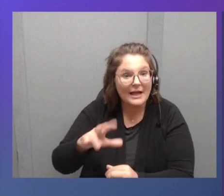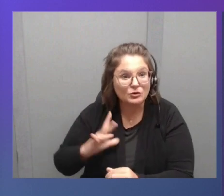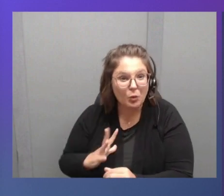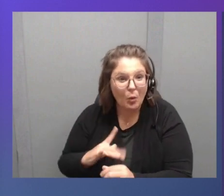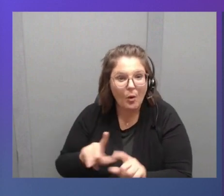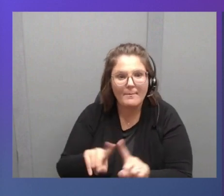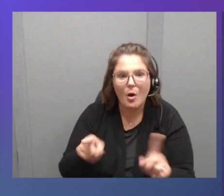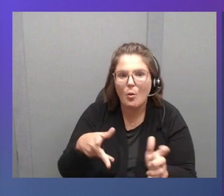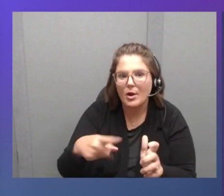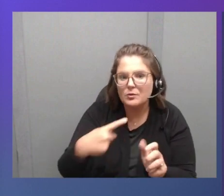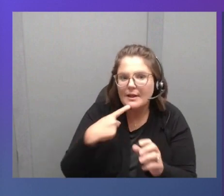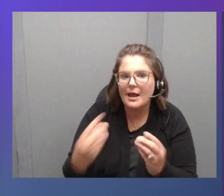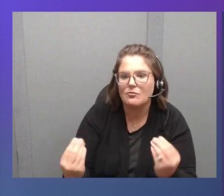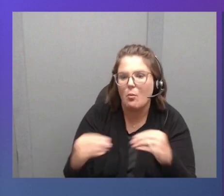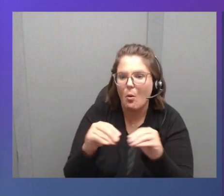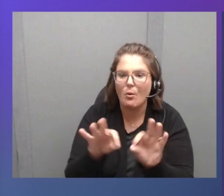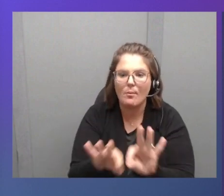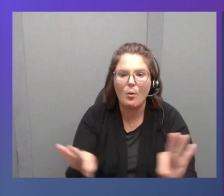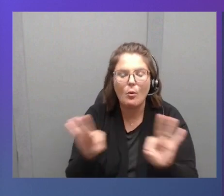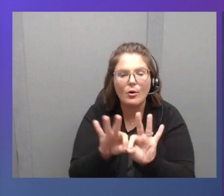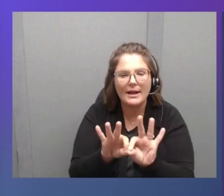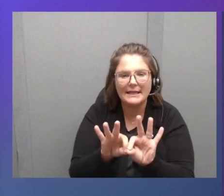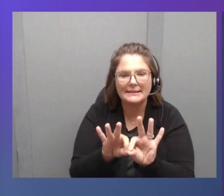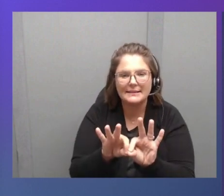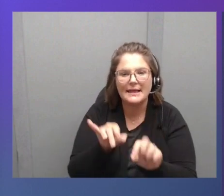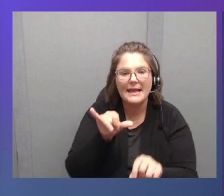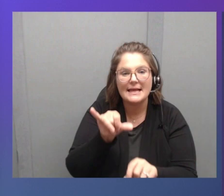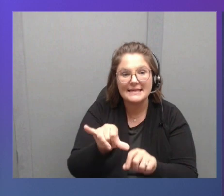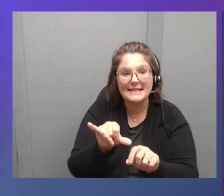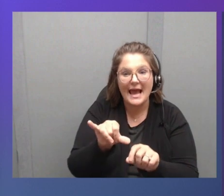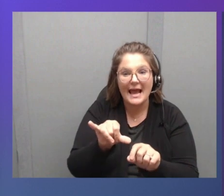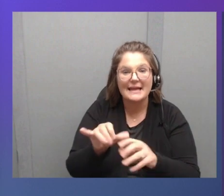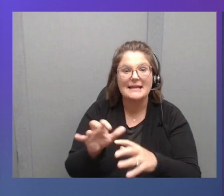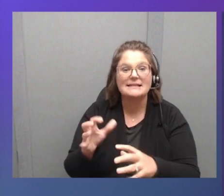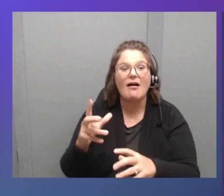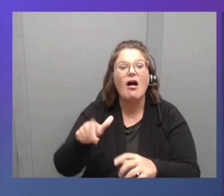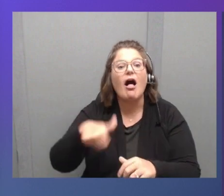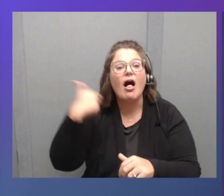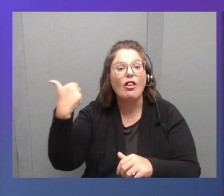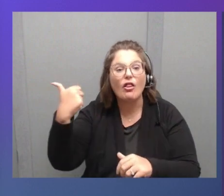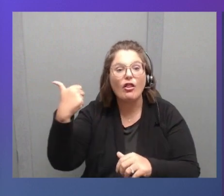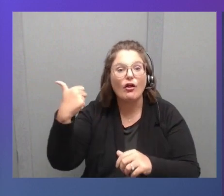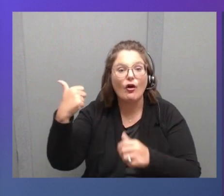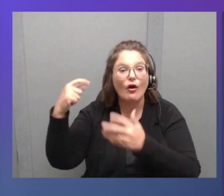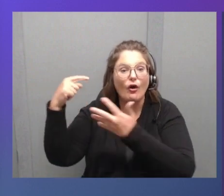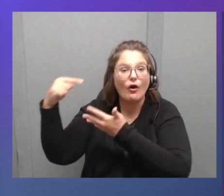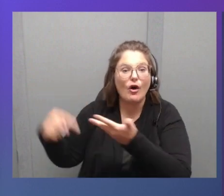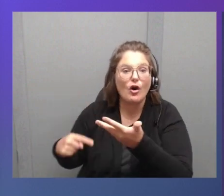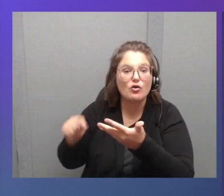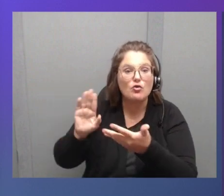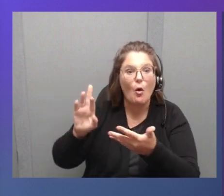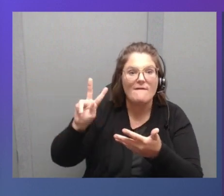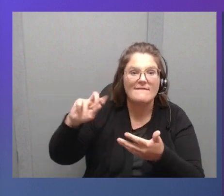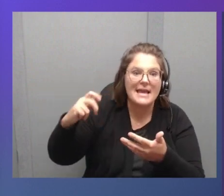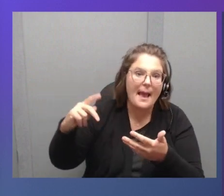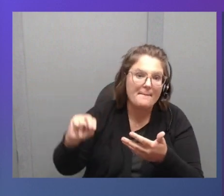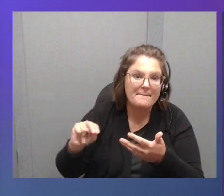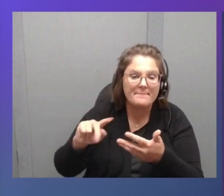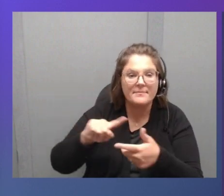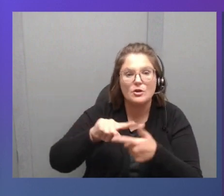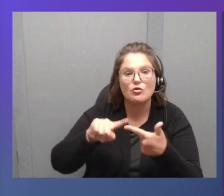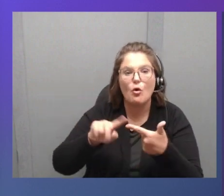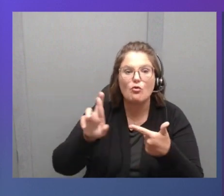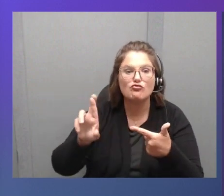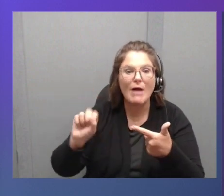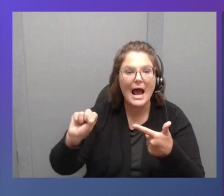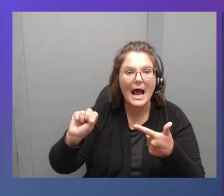said is even more important, is that outside of that EC2 instance, your VMware VMs, your Raspberry Pis